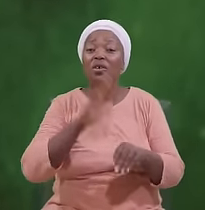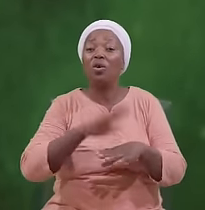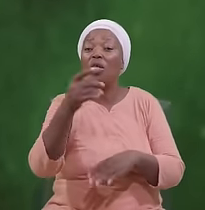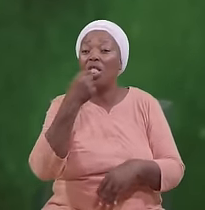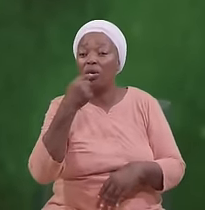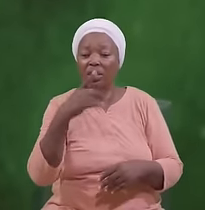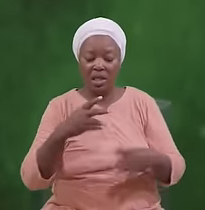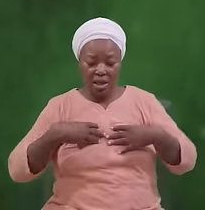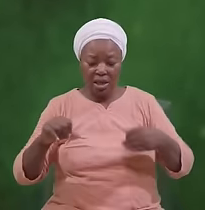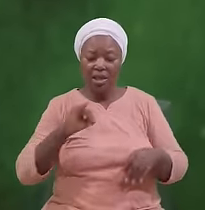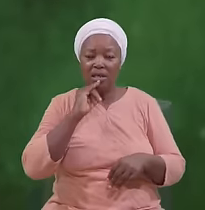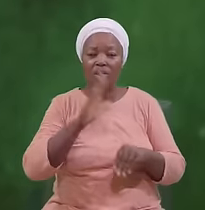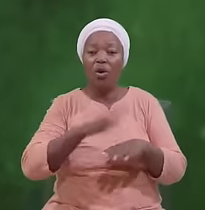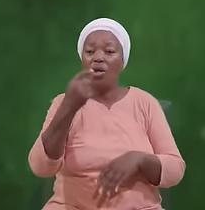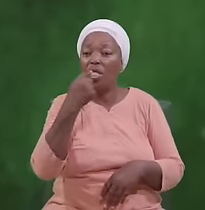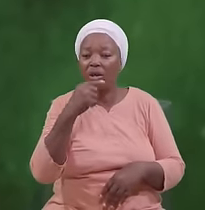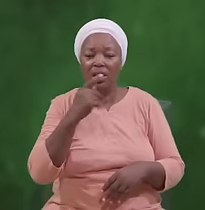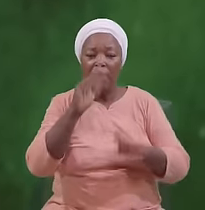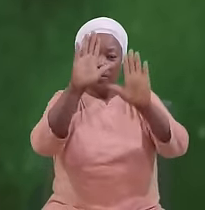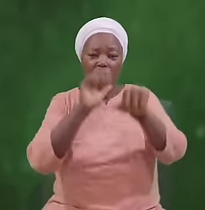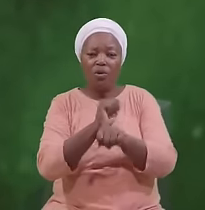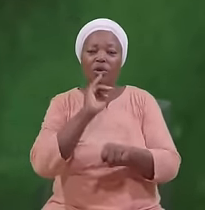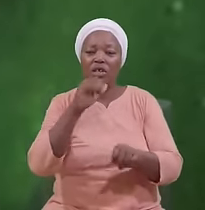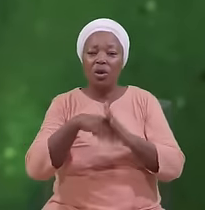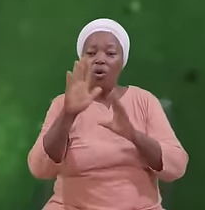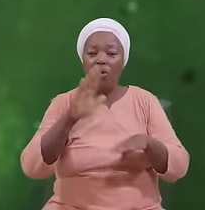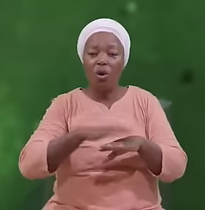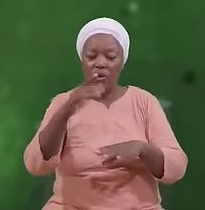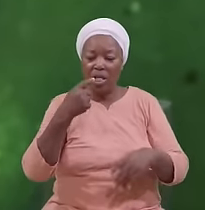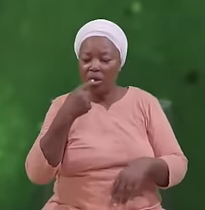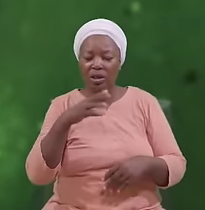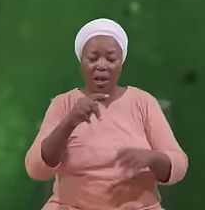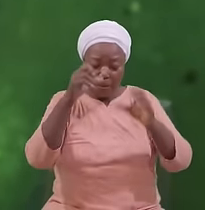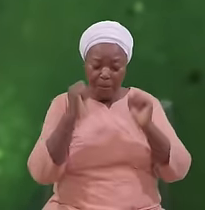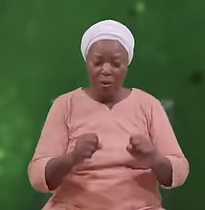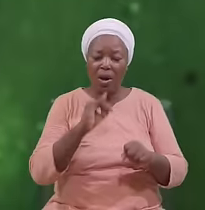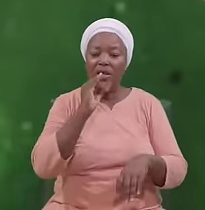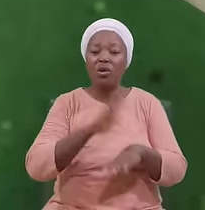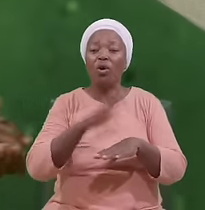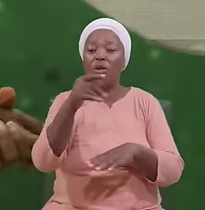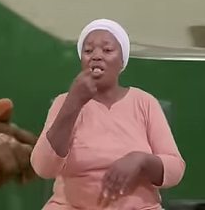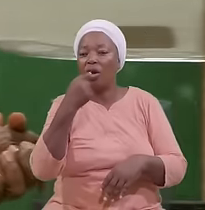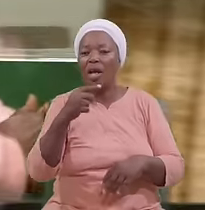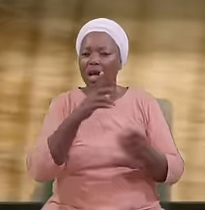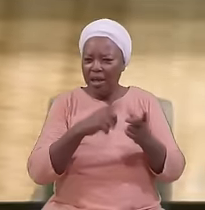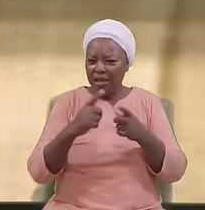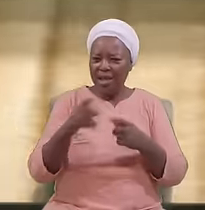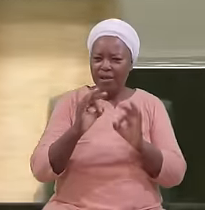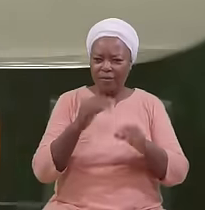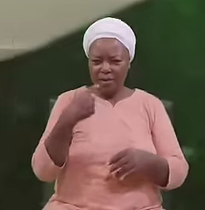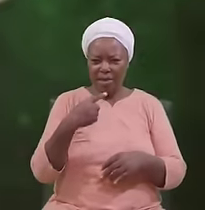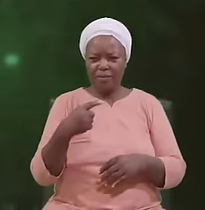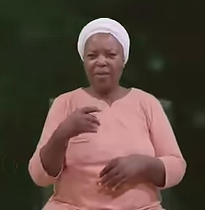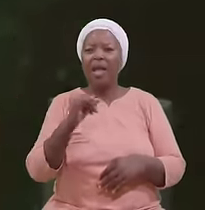The healing is on your tongue. The miracle is on your tongue. The power is on your tongue. And if you say,